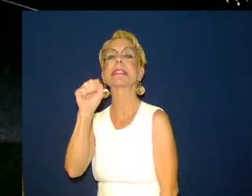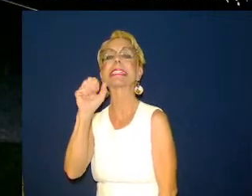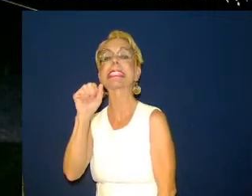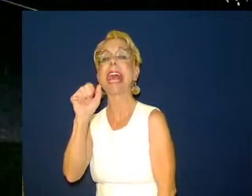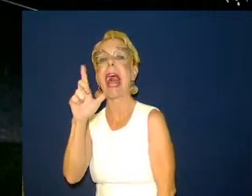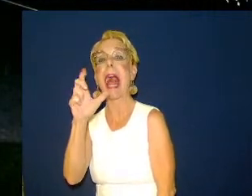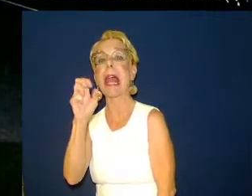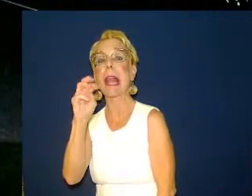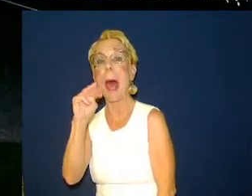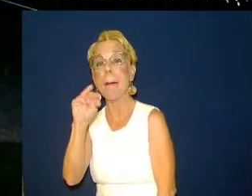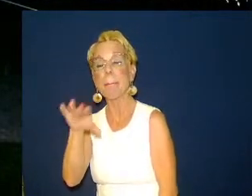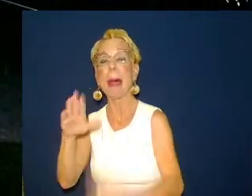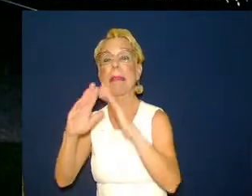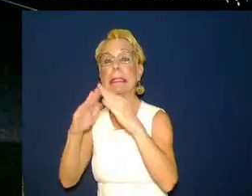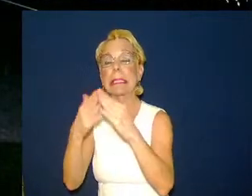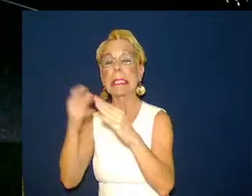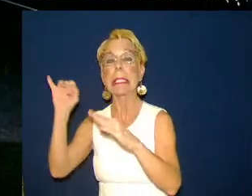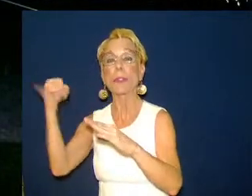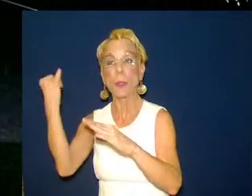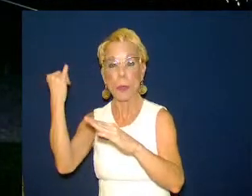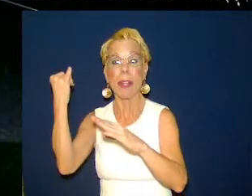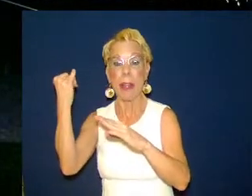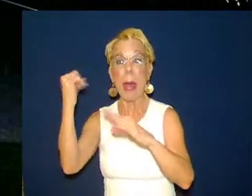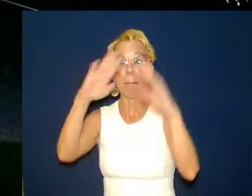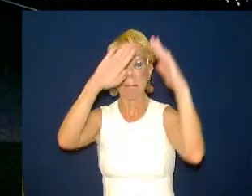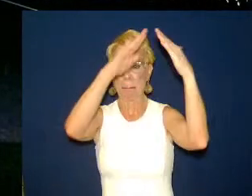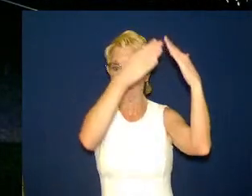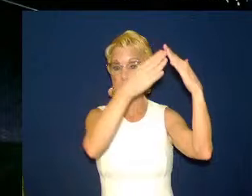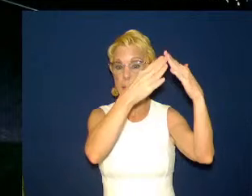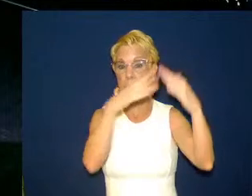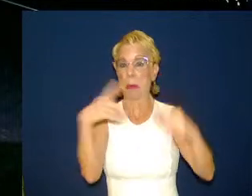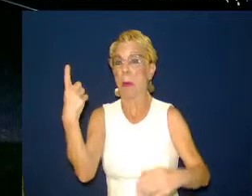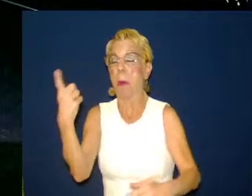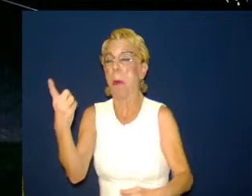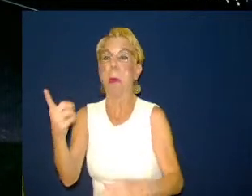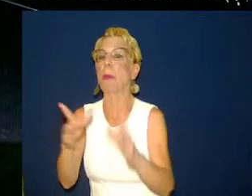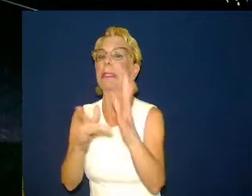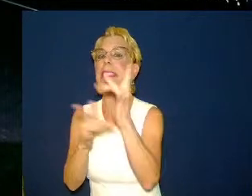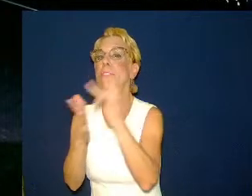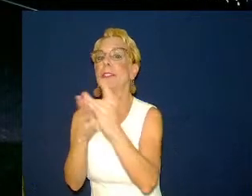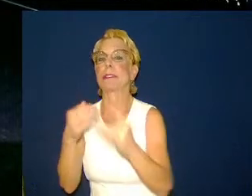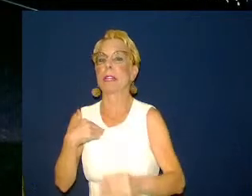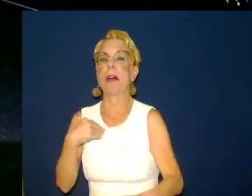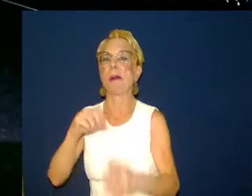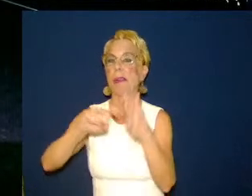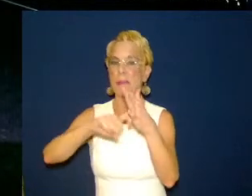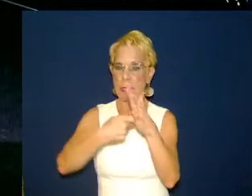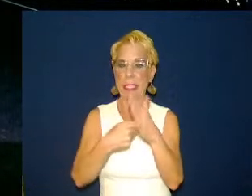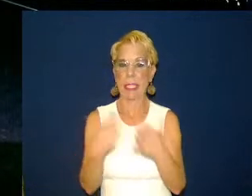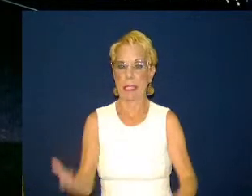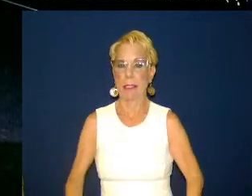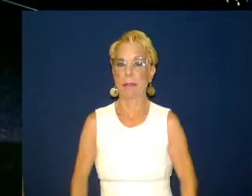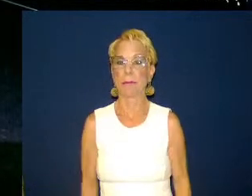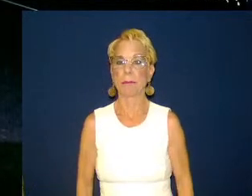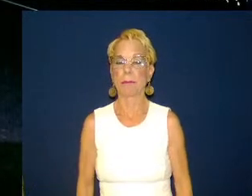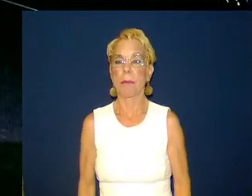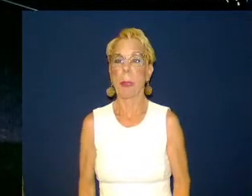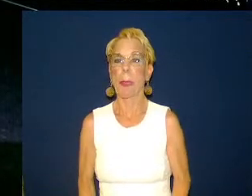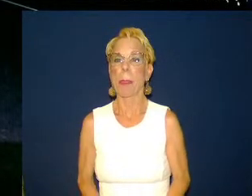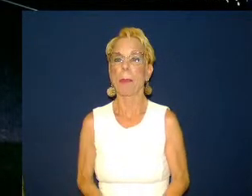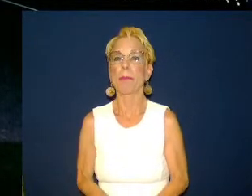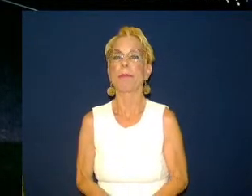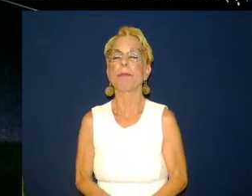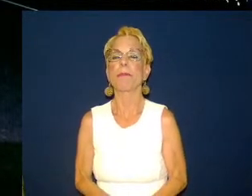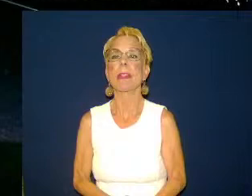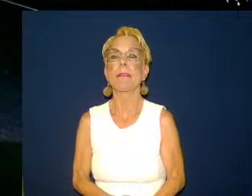Jesus, and if in fact it is true that he holds that key of entrance into the kingdom of God,